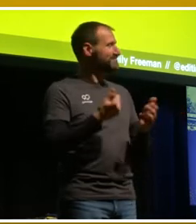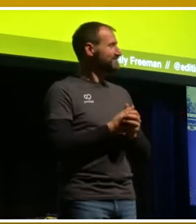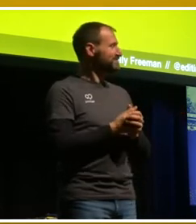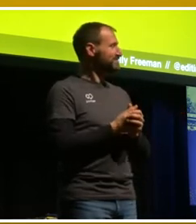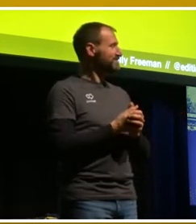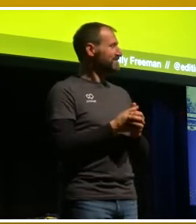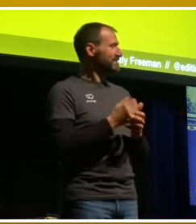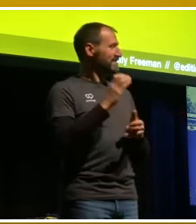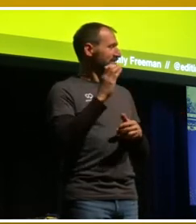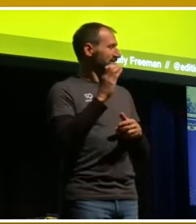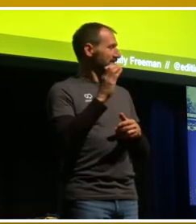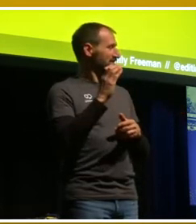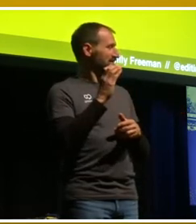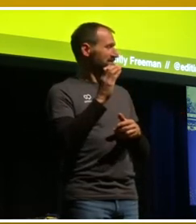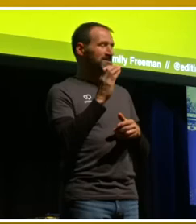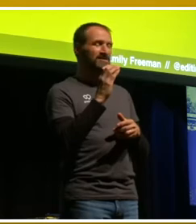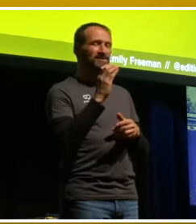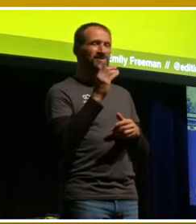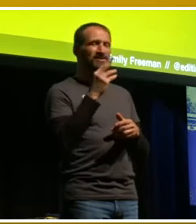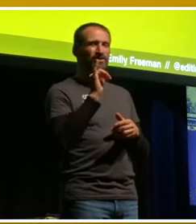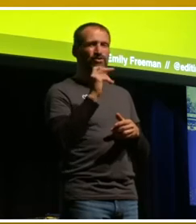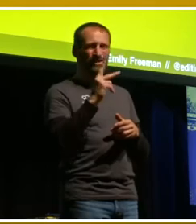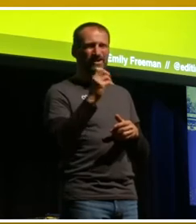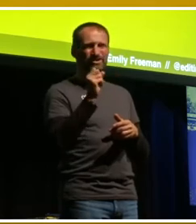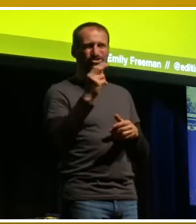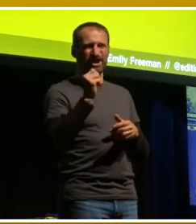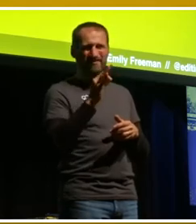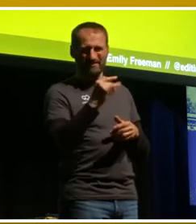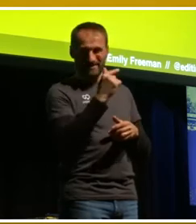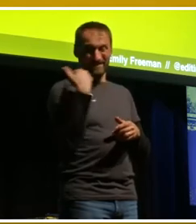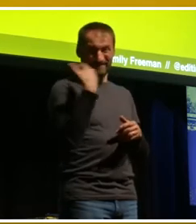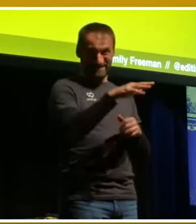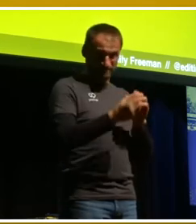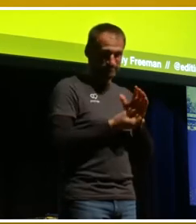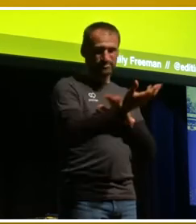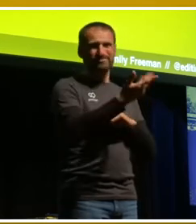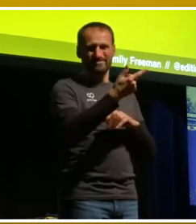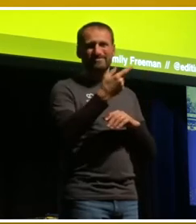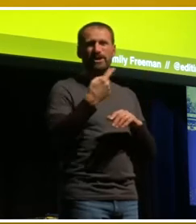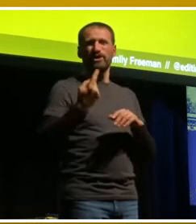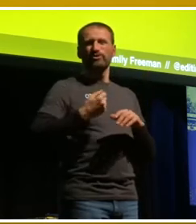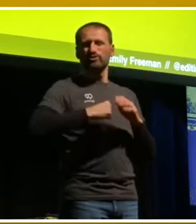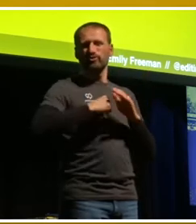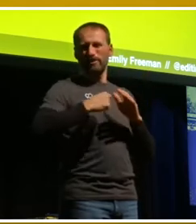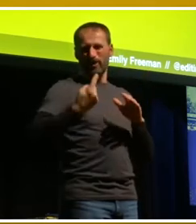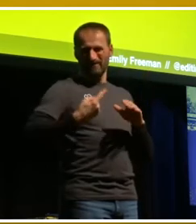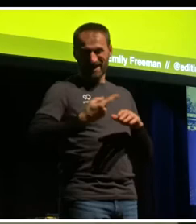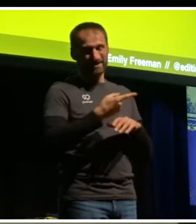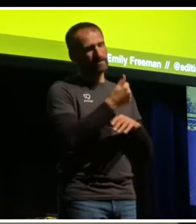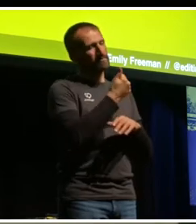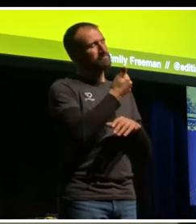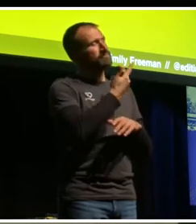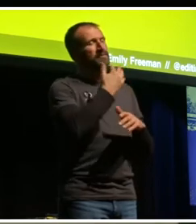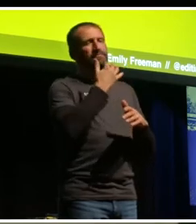Where Crankshaft generated decent code, TurboFan generates fantastically fast code and eliminates a lot of the bailout challenges that